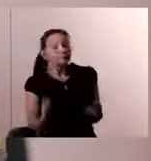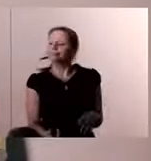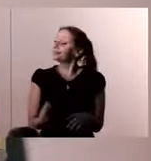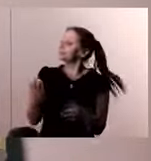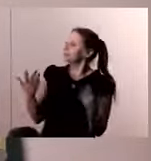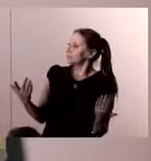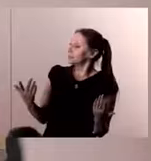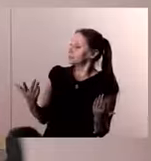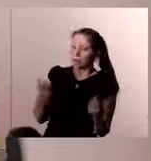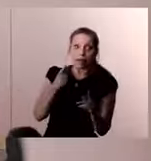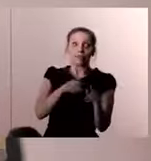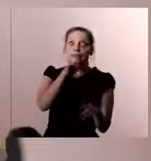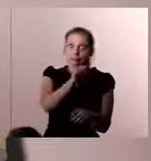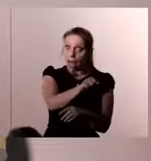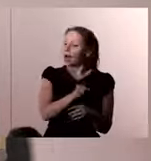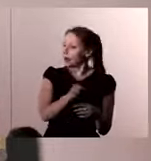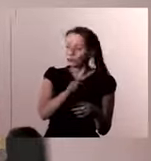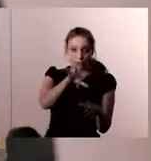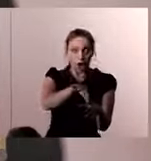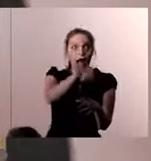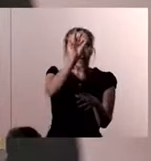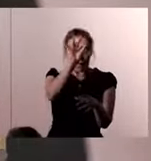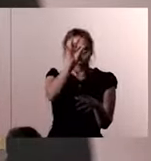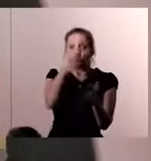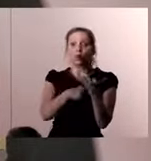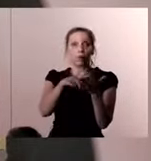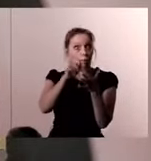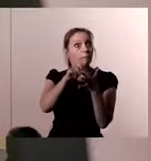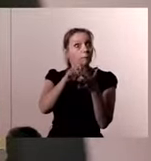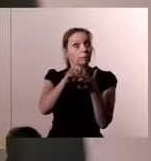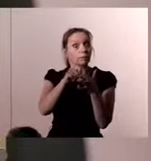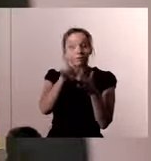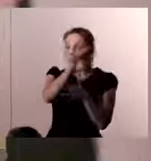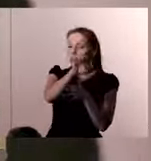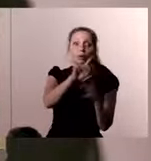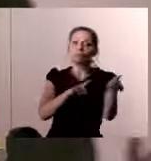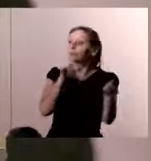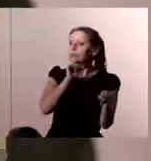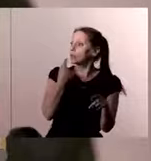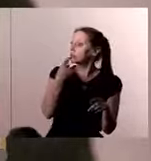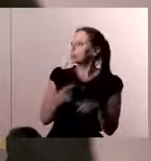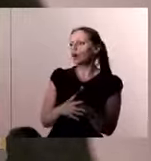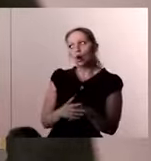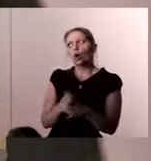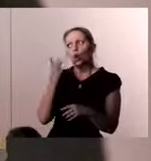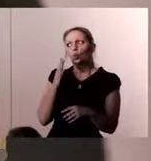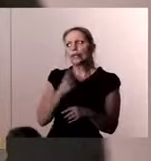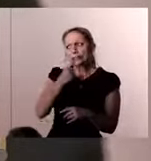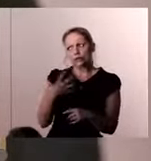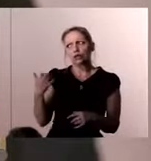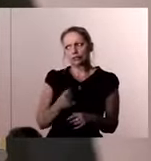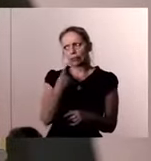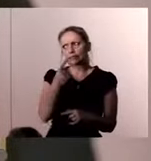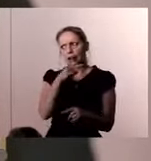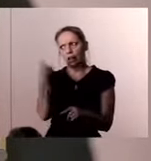this democratically elected representative of the people of Europe said, well, when it becomes serious, you have to lie.